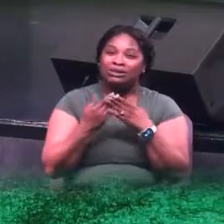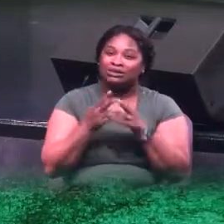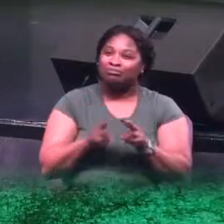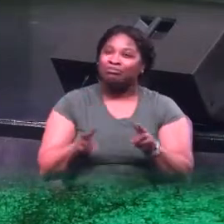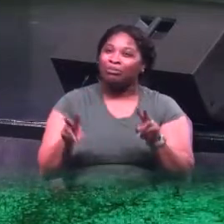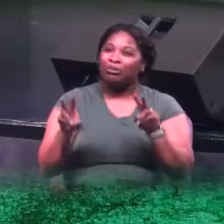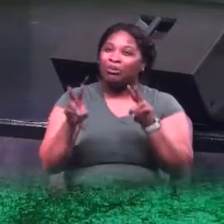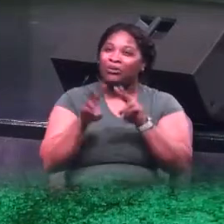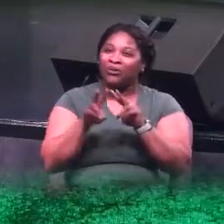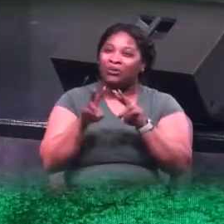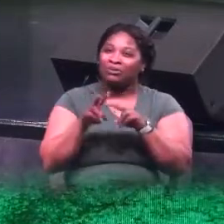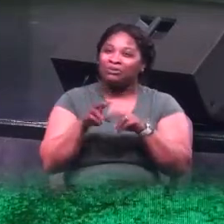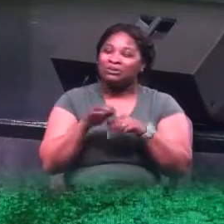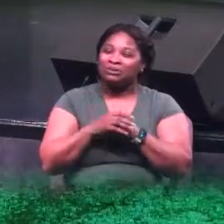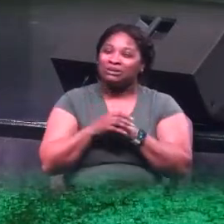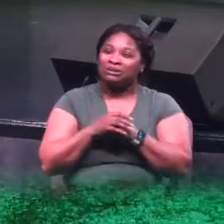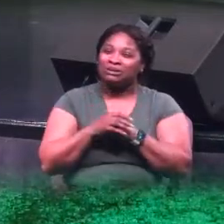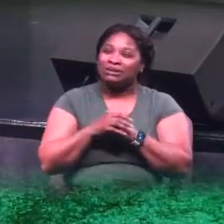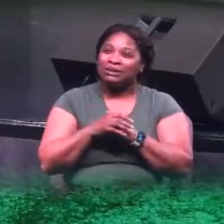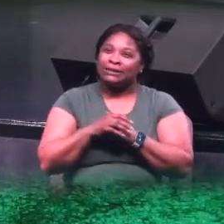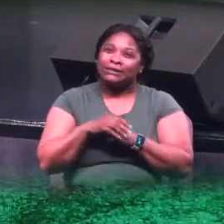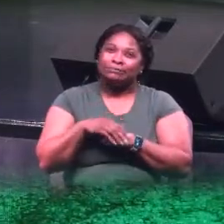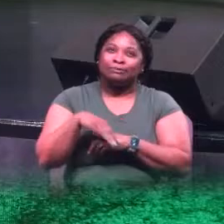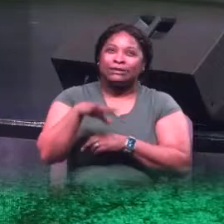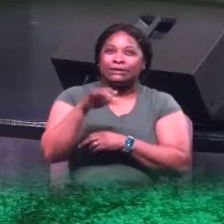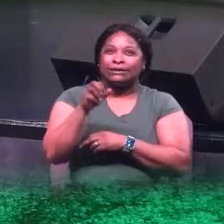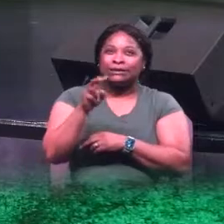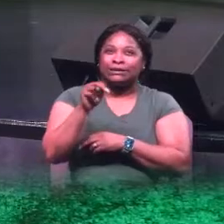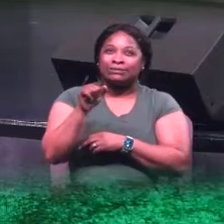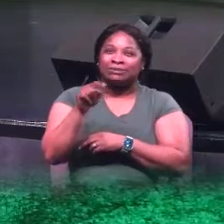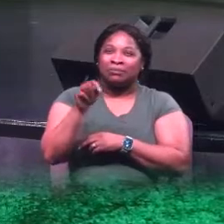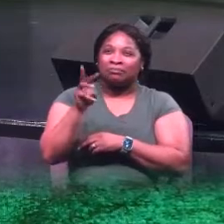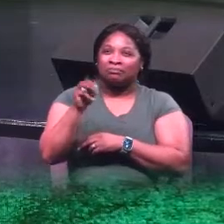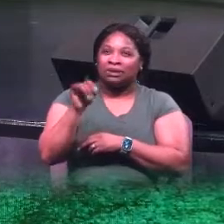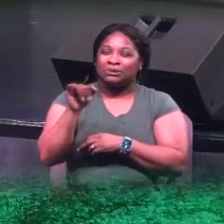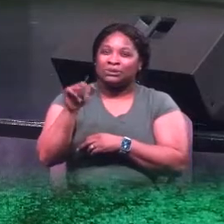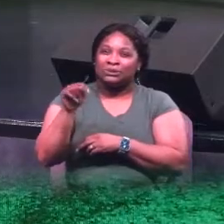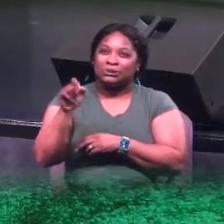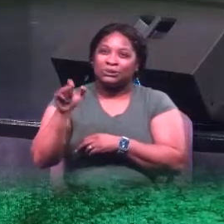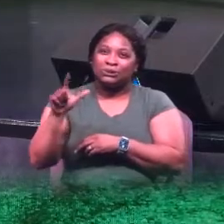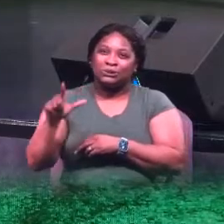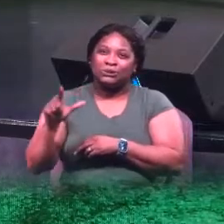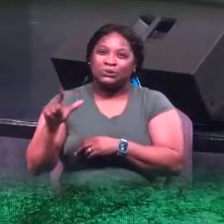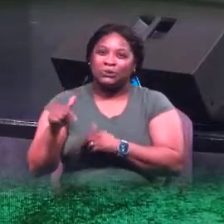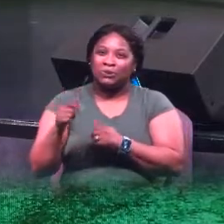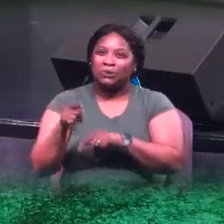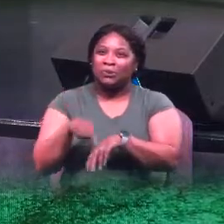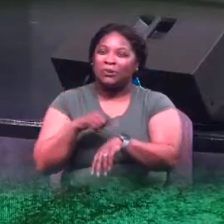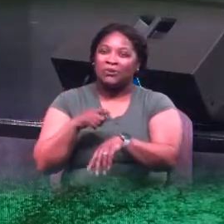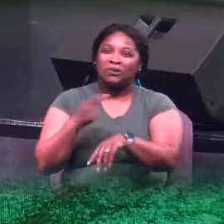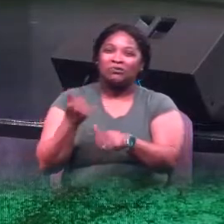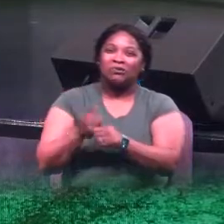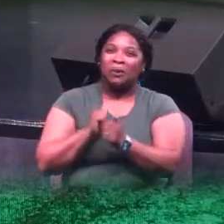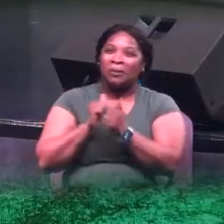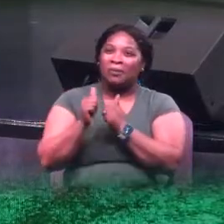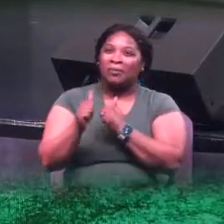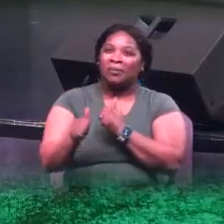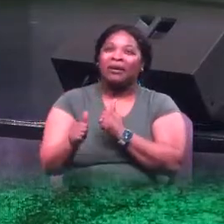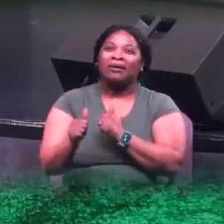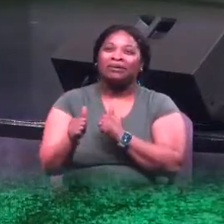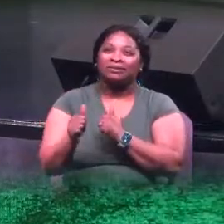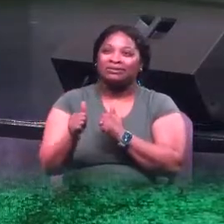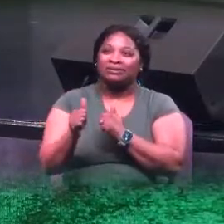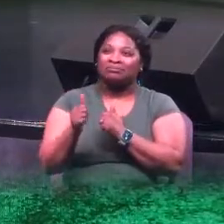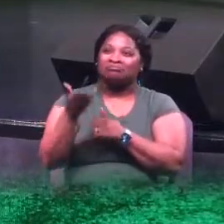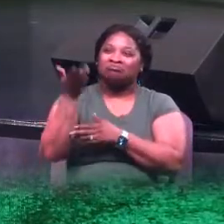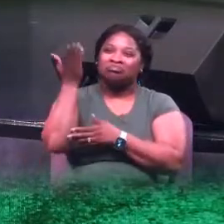It is a wistful, sentimental longing for a past reality. It's